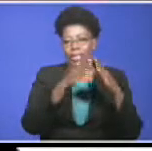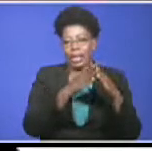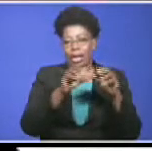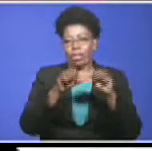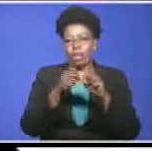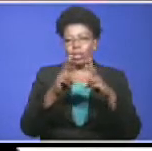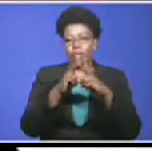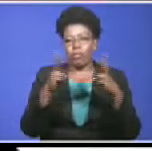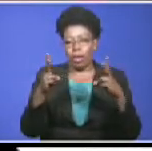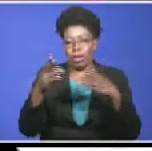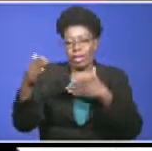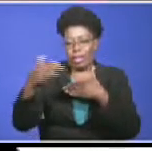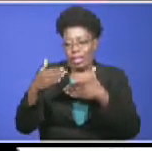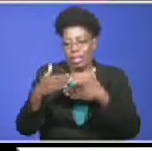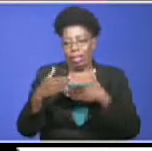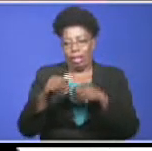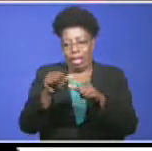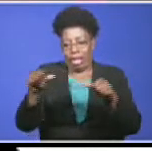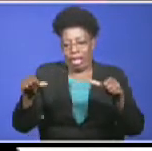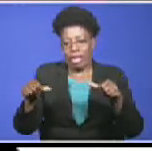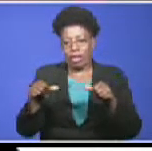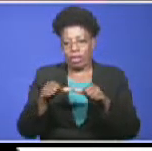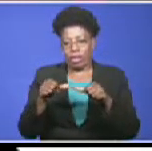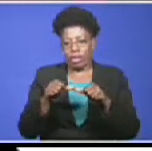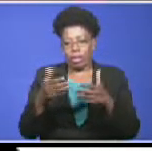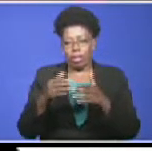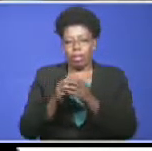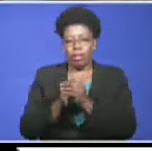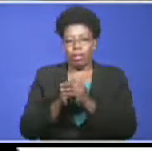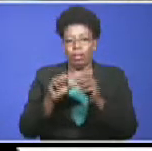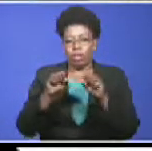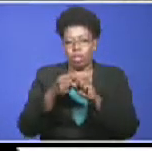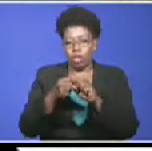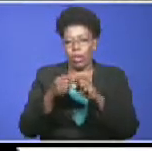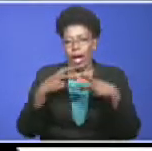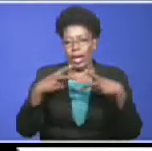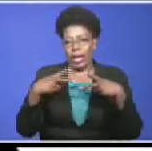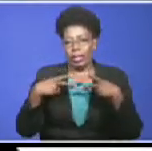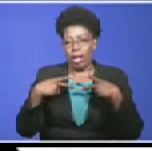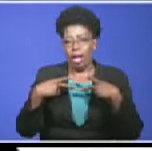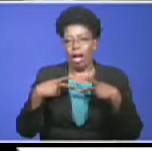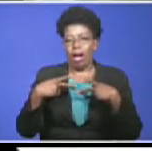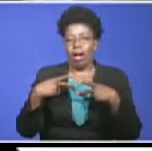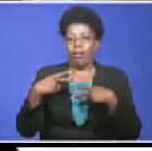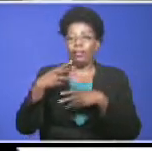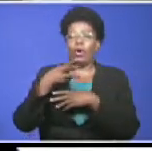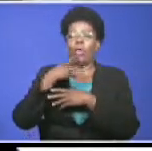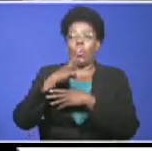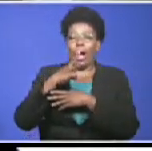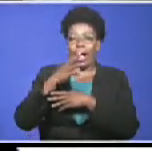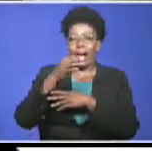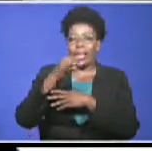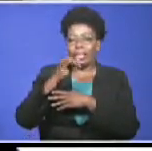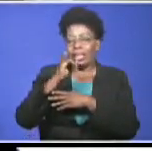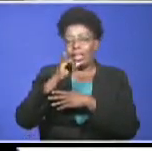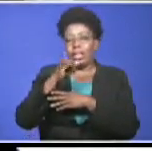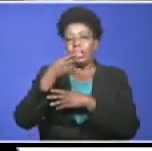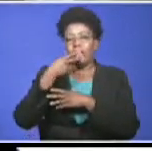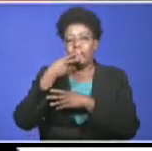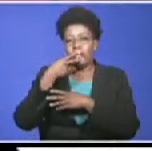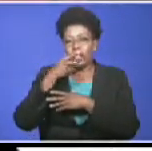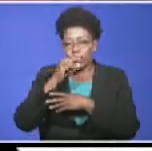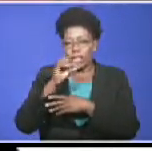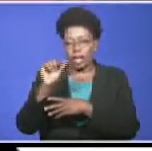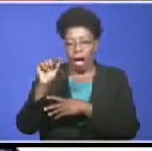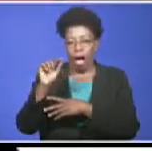was very little space available for me. So I had to invent about the wine, about the liquor, about the cigars, about the things.